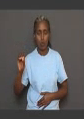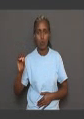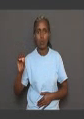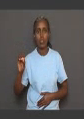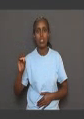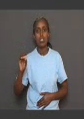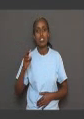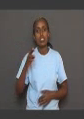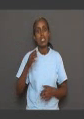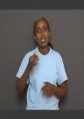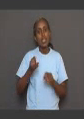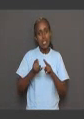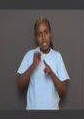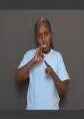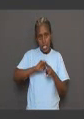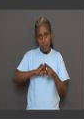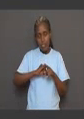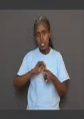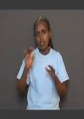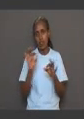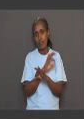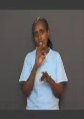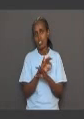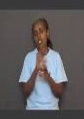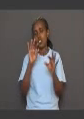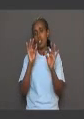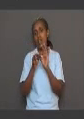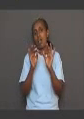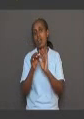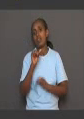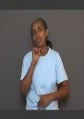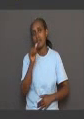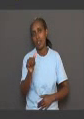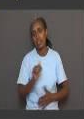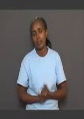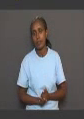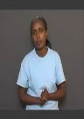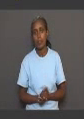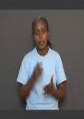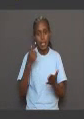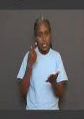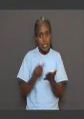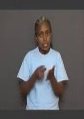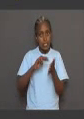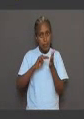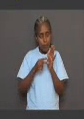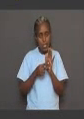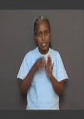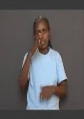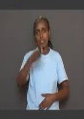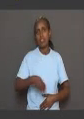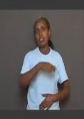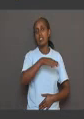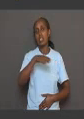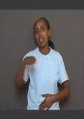the inverse function is undefined. This means that the graph